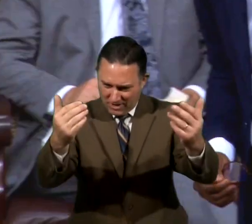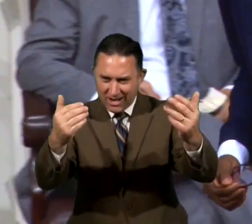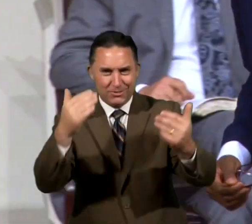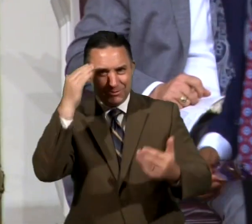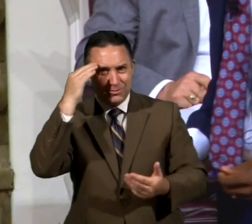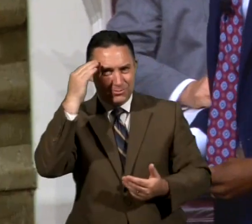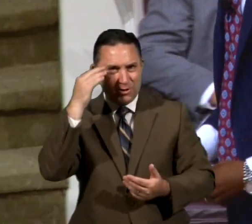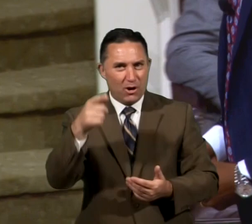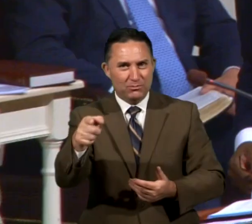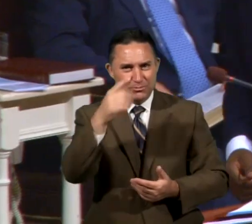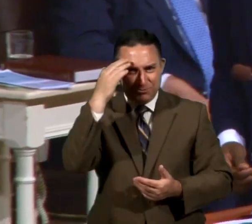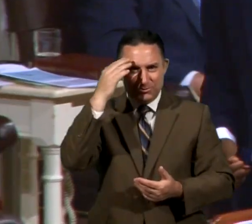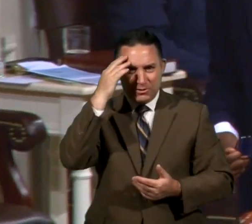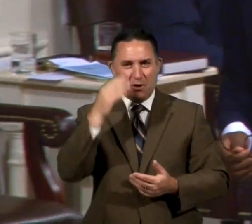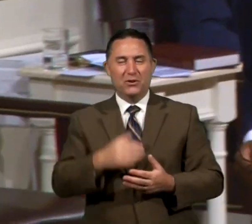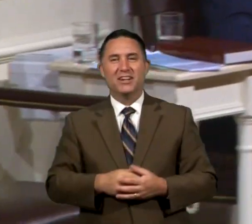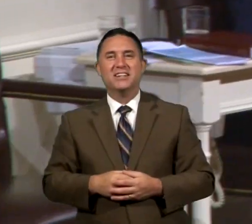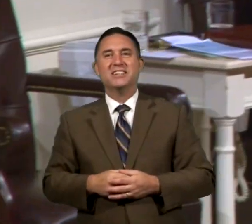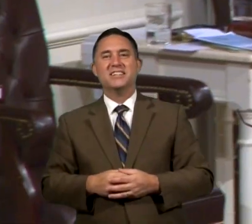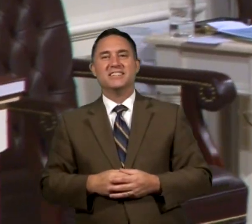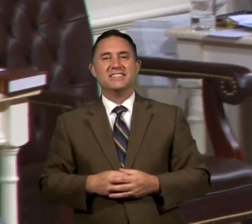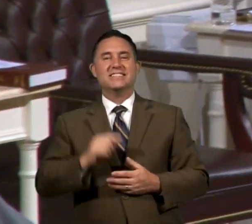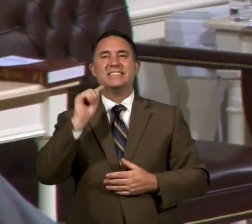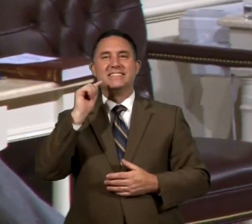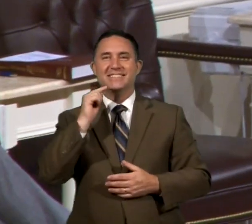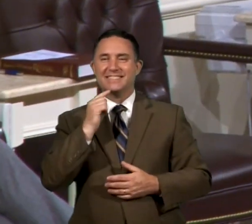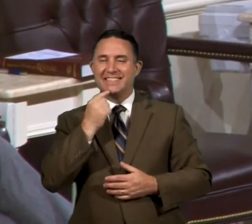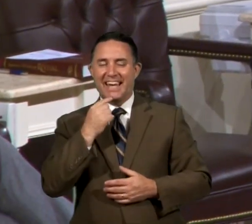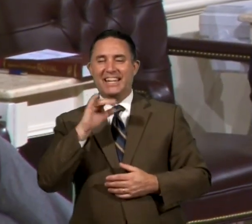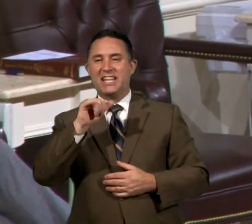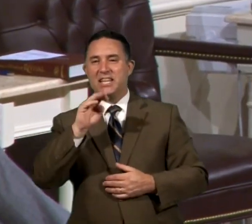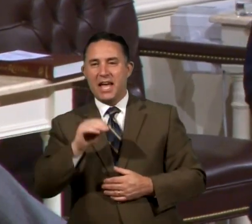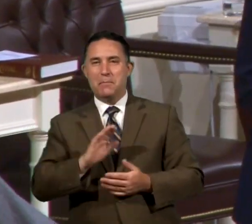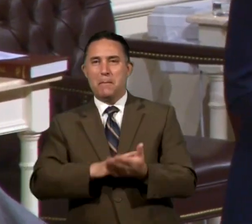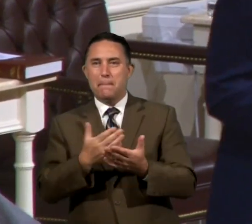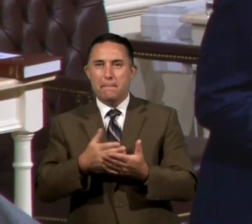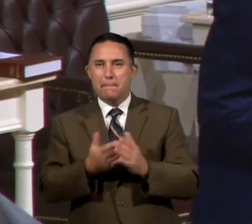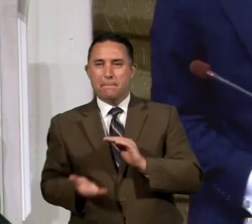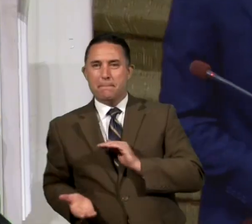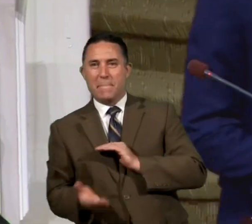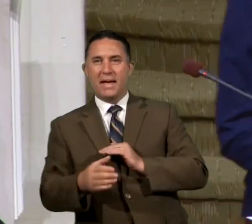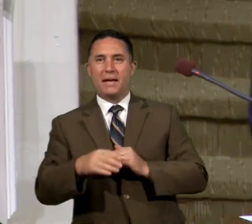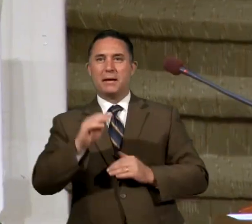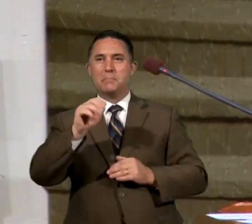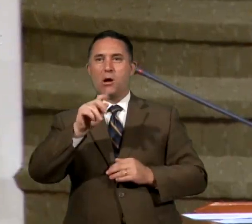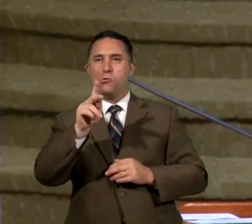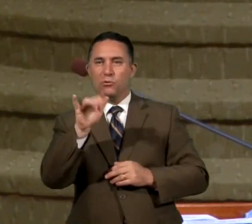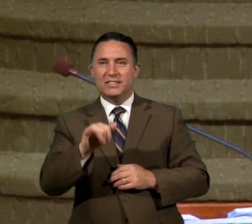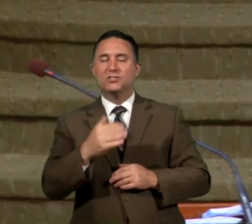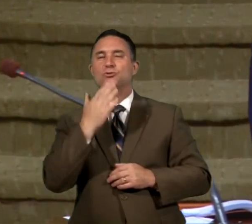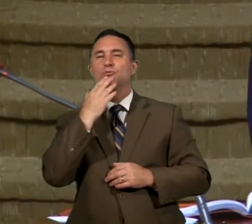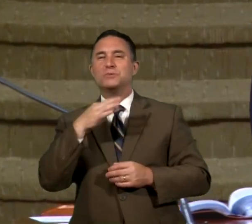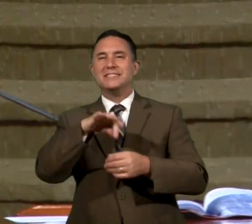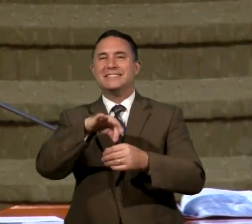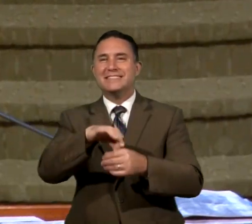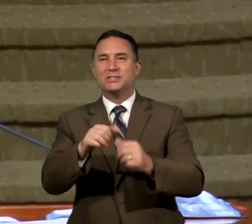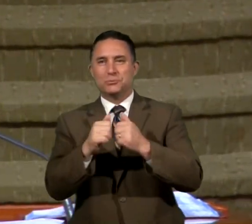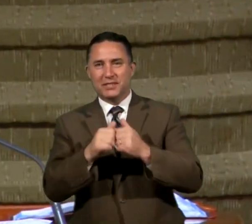Y'all know what it is. Candied yams and baked macaroni. And then I need a tall glass of sweet tea with that. And